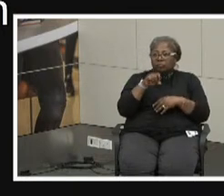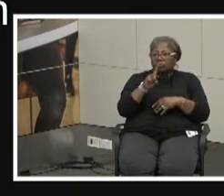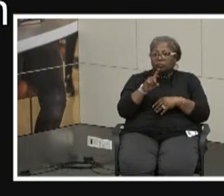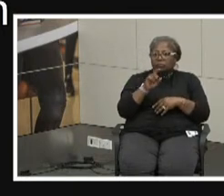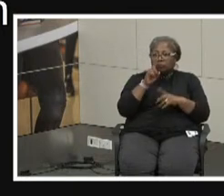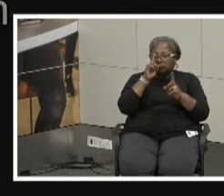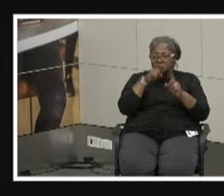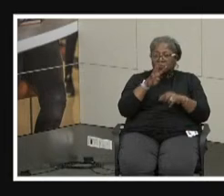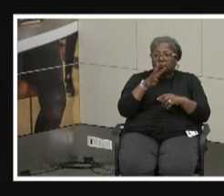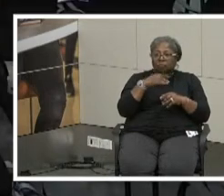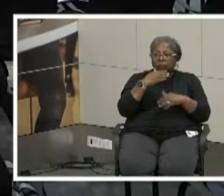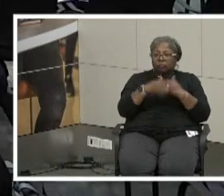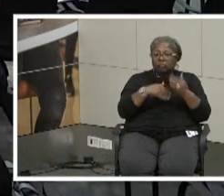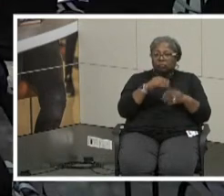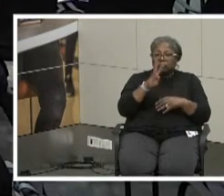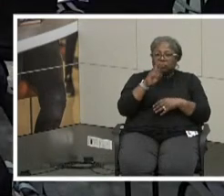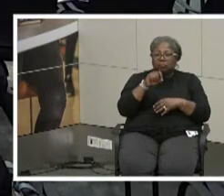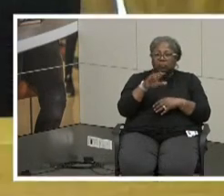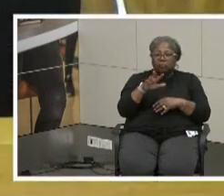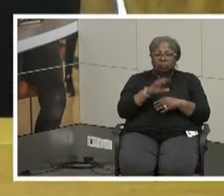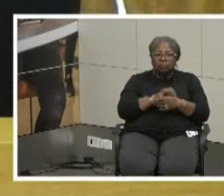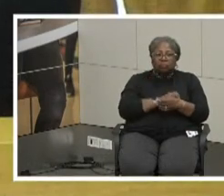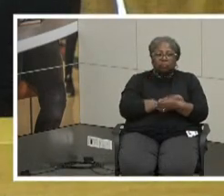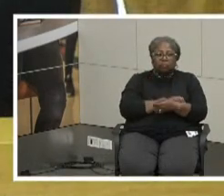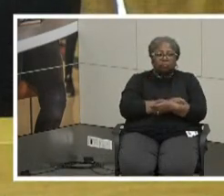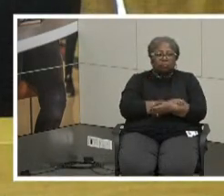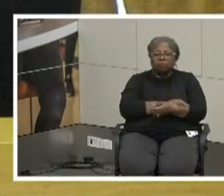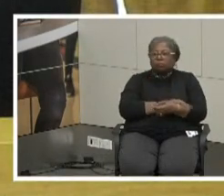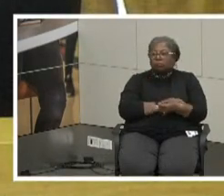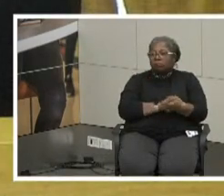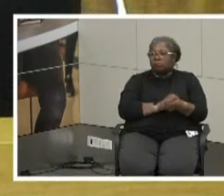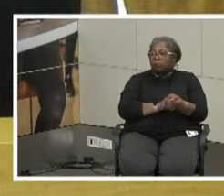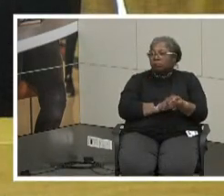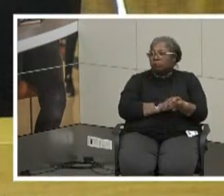goal four progress measure 4.3 Mr